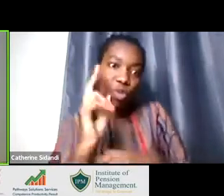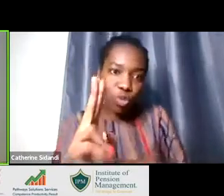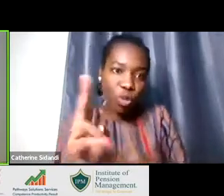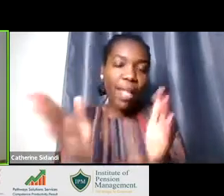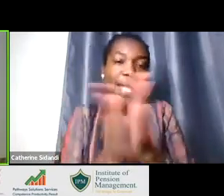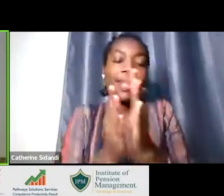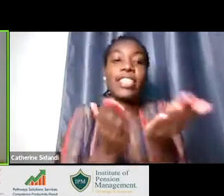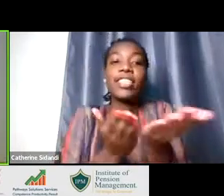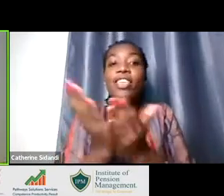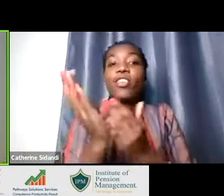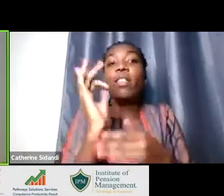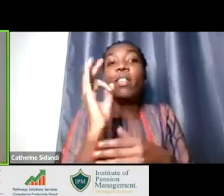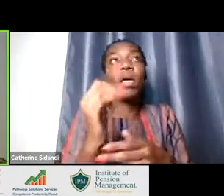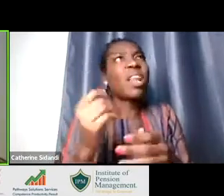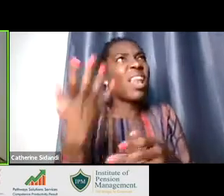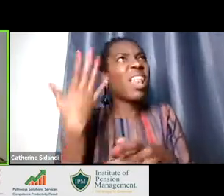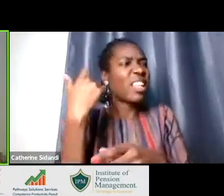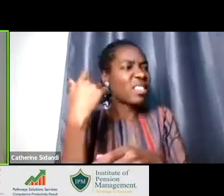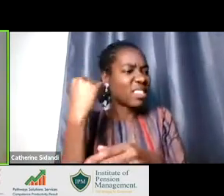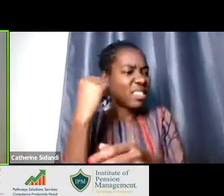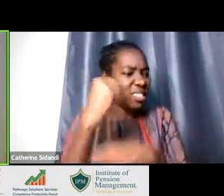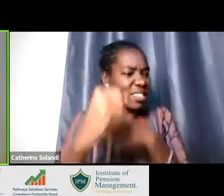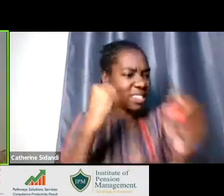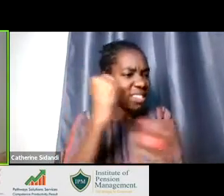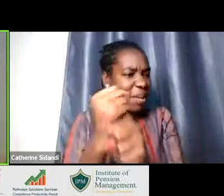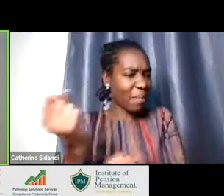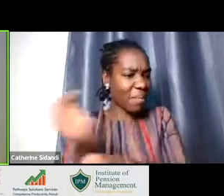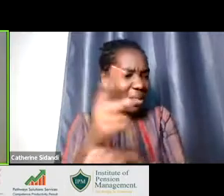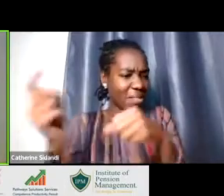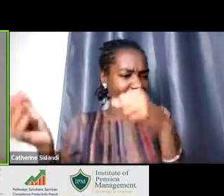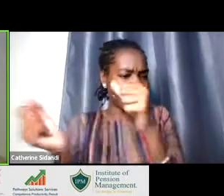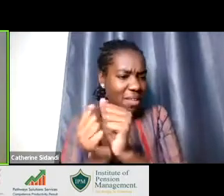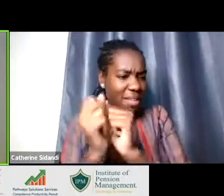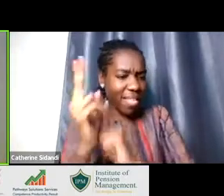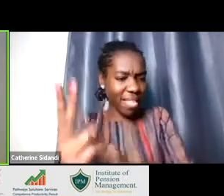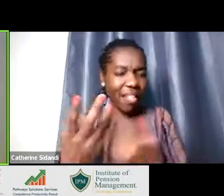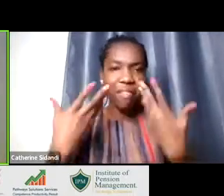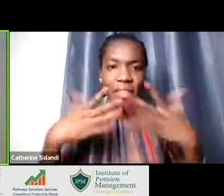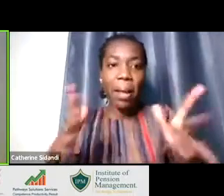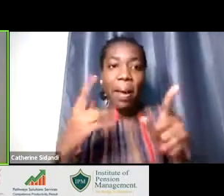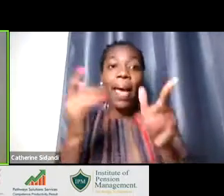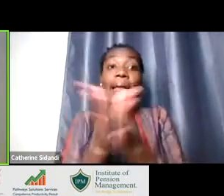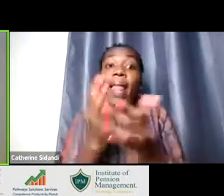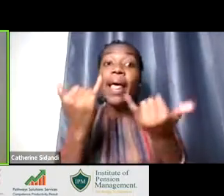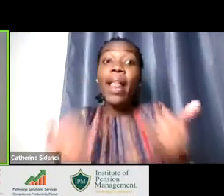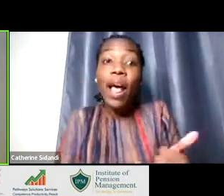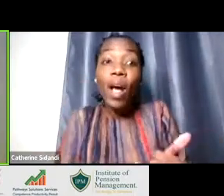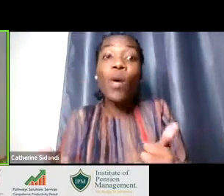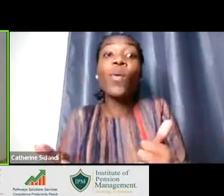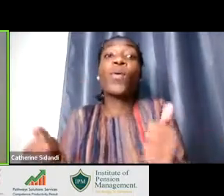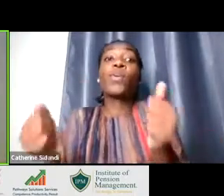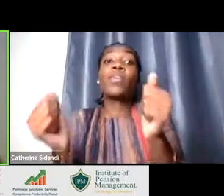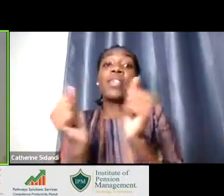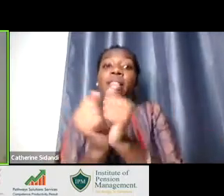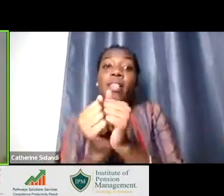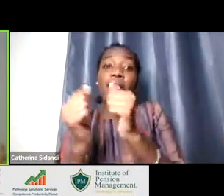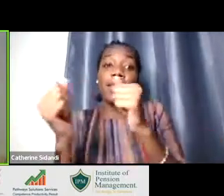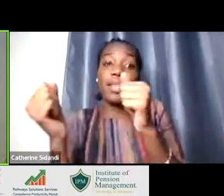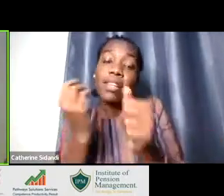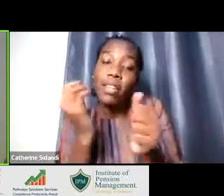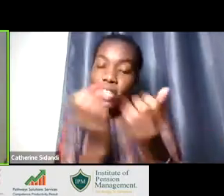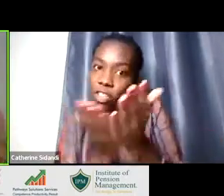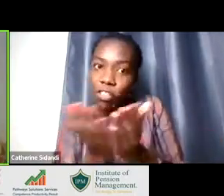which ended last year in November. And right now we are on season 3, which we kicked off on January 18th. I think we're